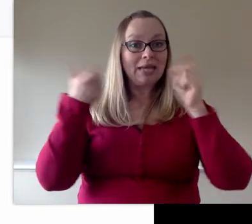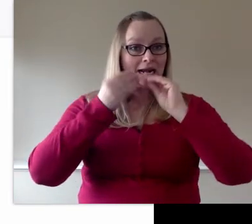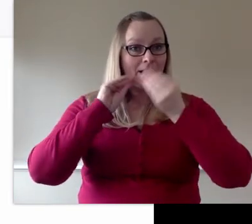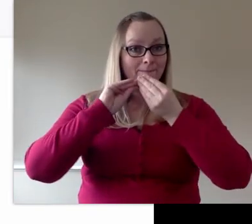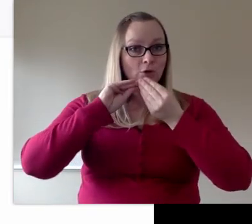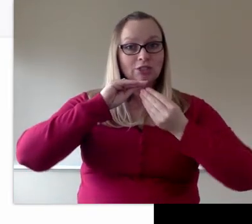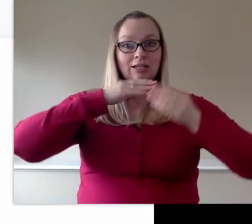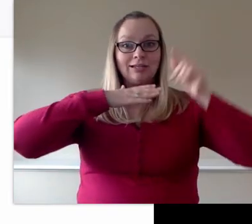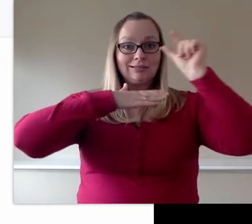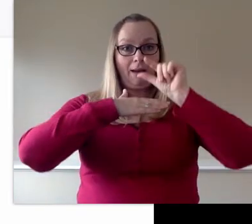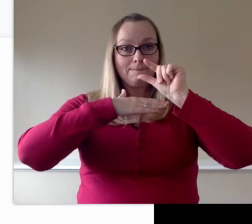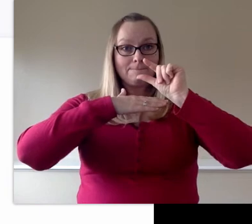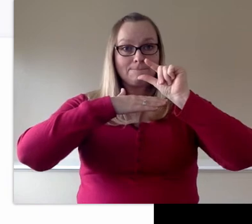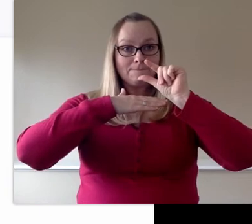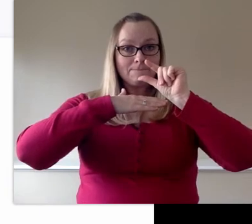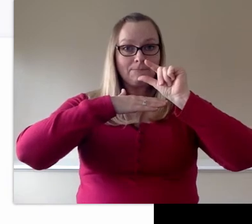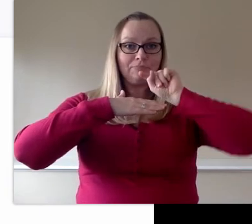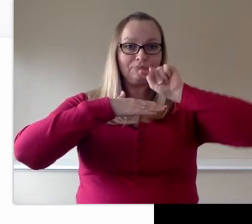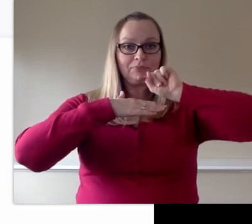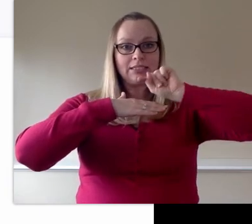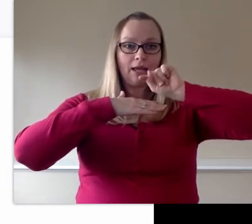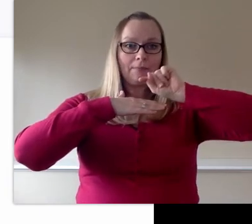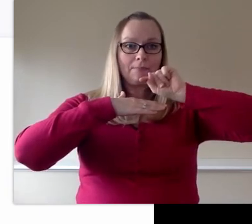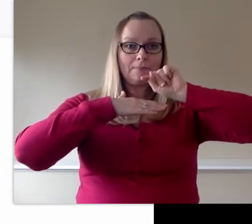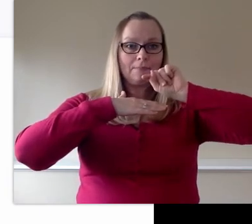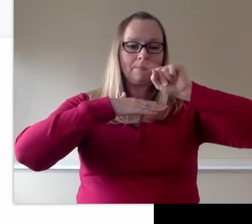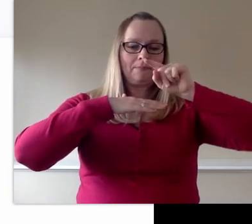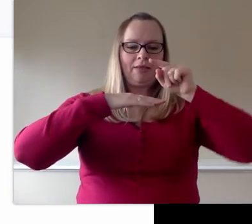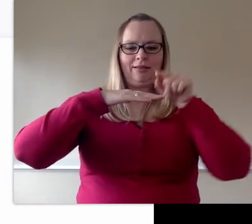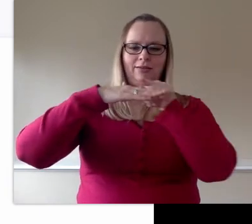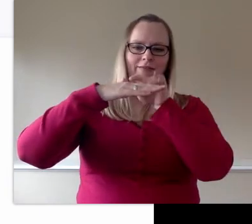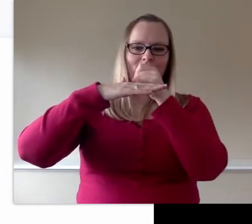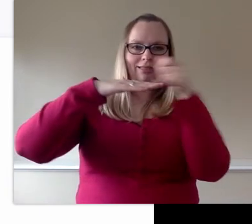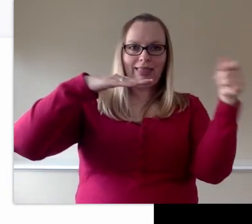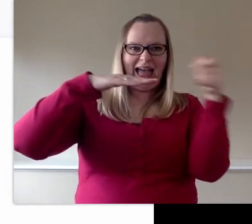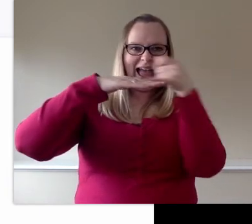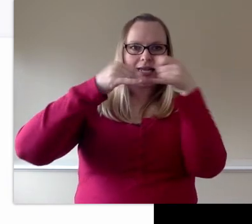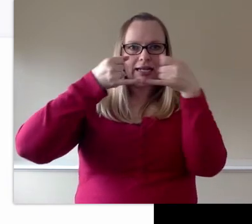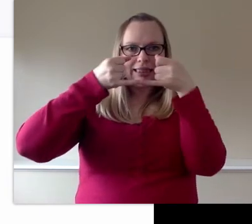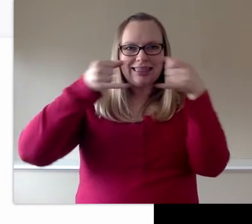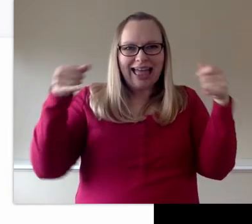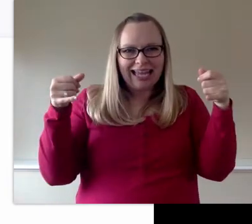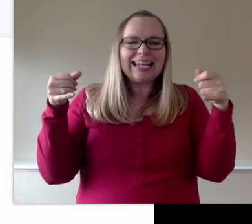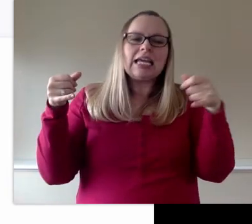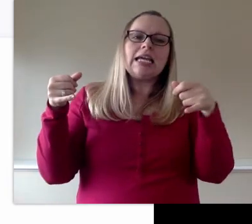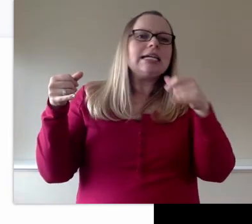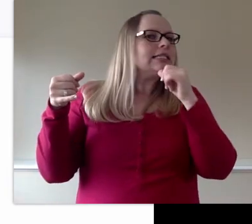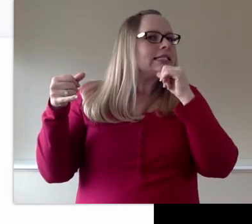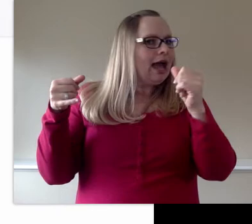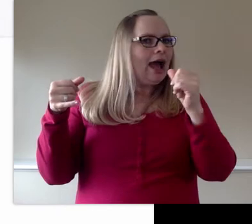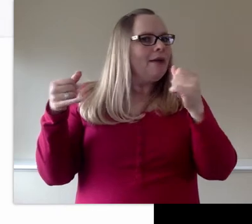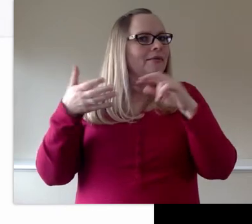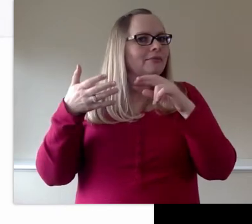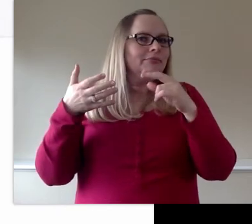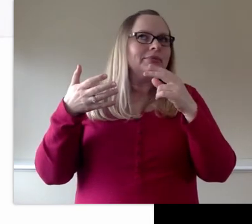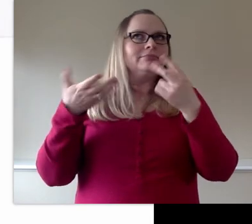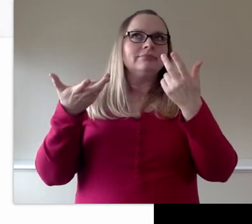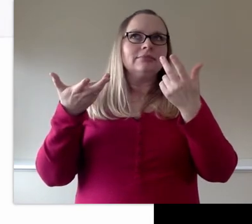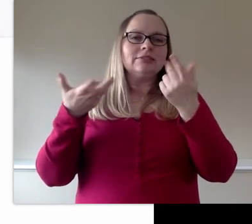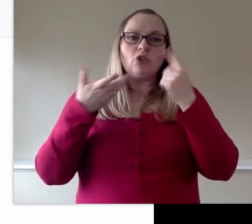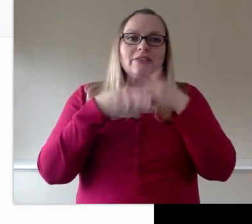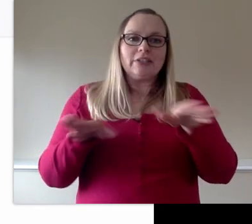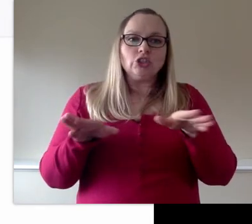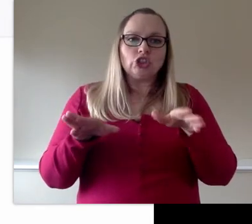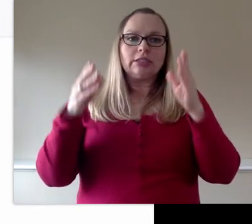top. Then there's the fraction symbol here, or we also use this for division. And